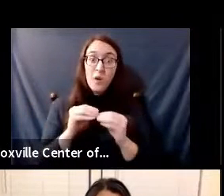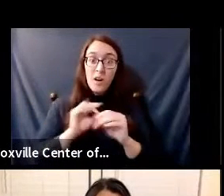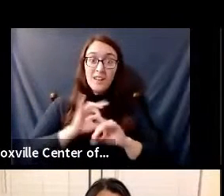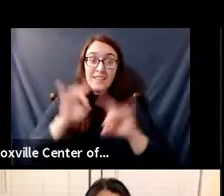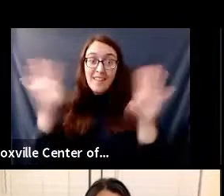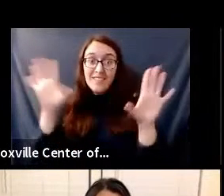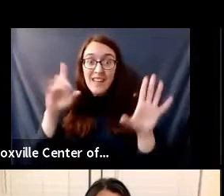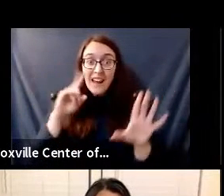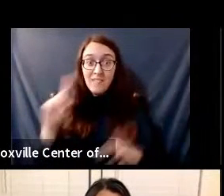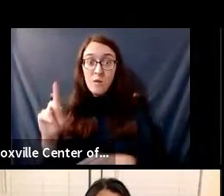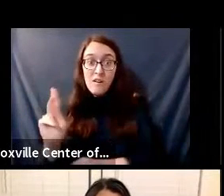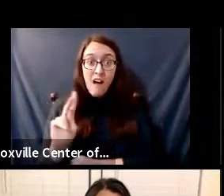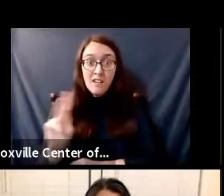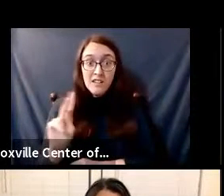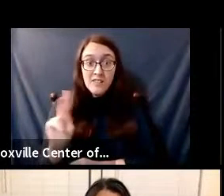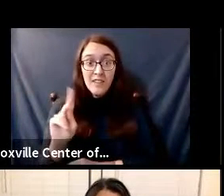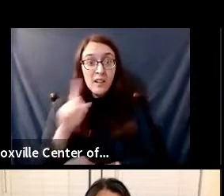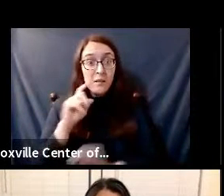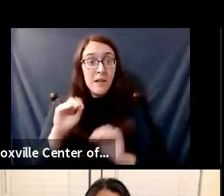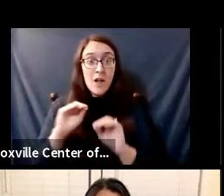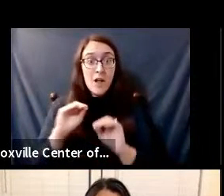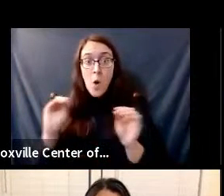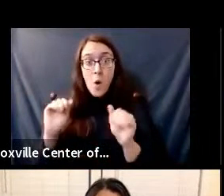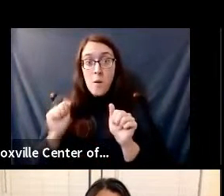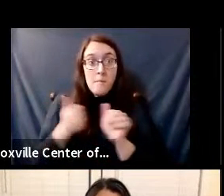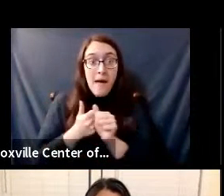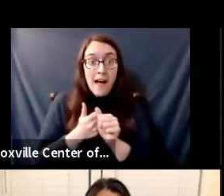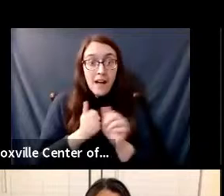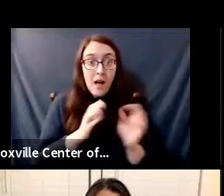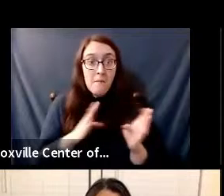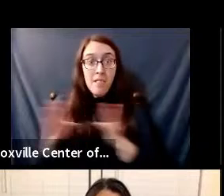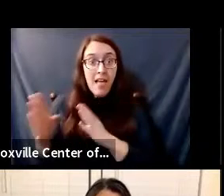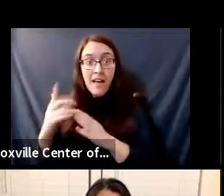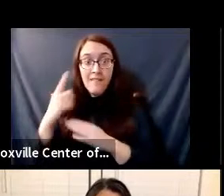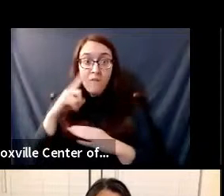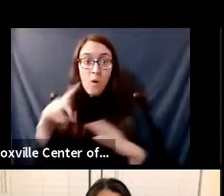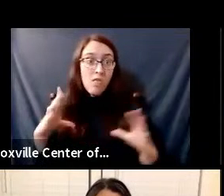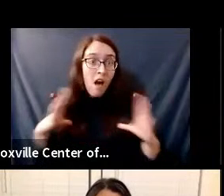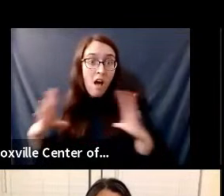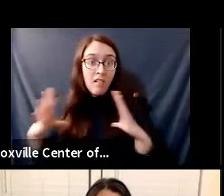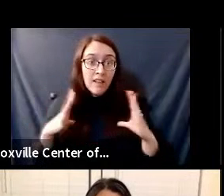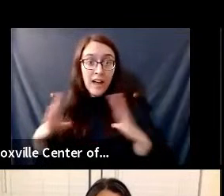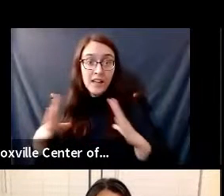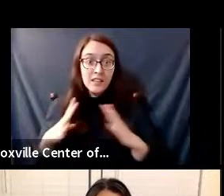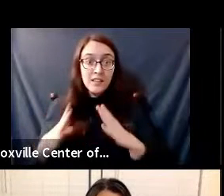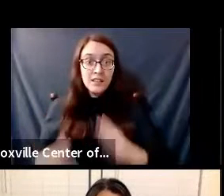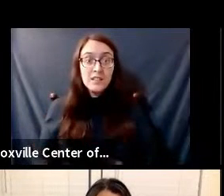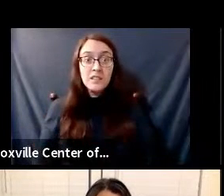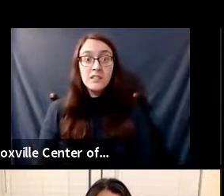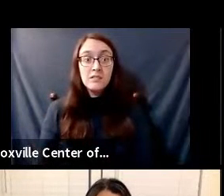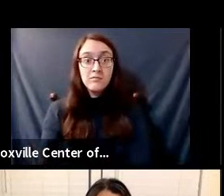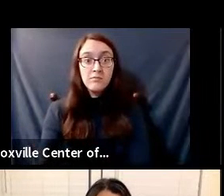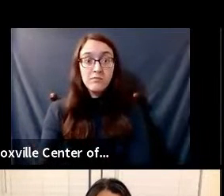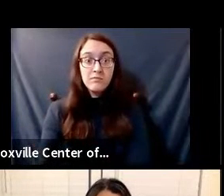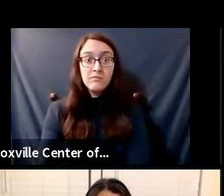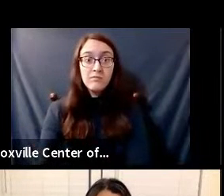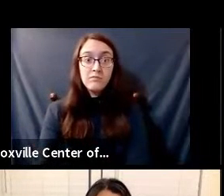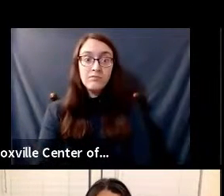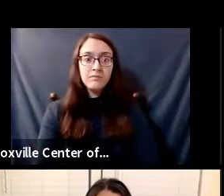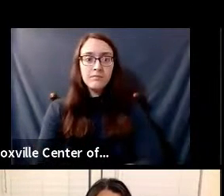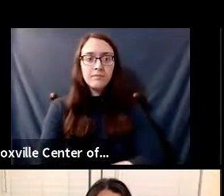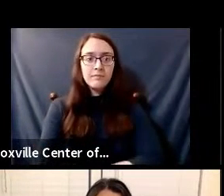no backup plan, no safety net for the employees going into holidays that mean so much. Just a